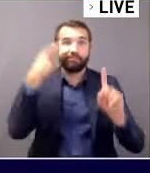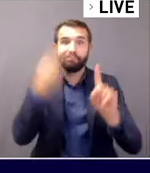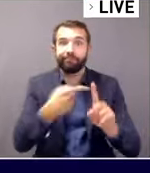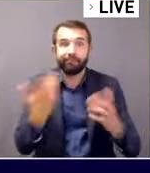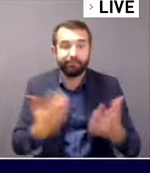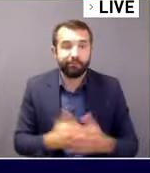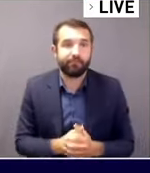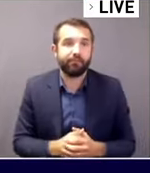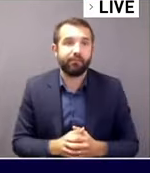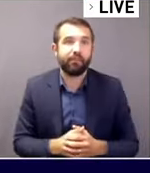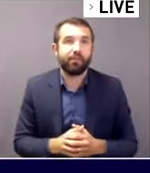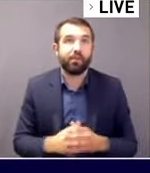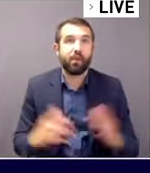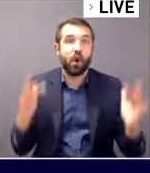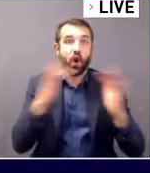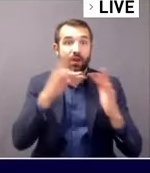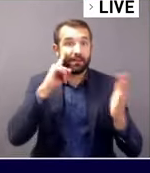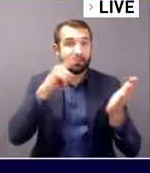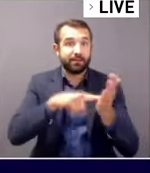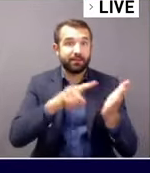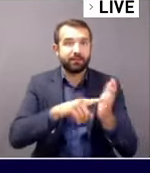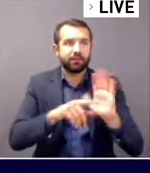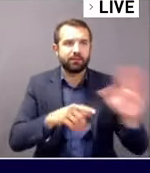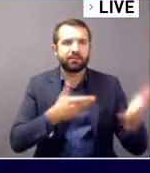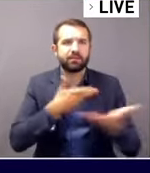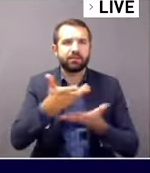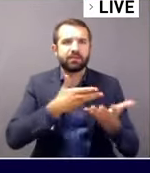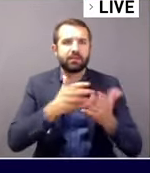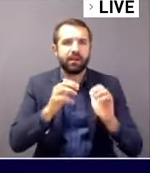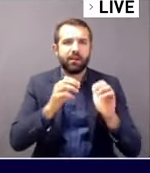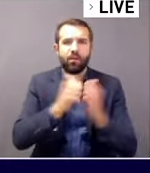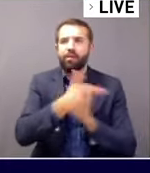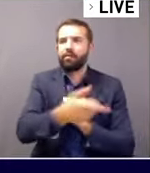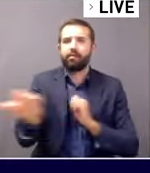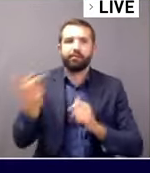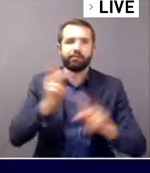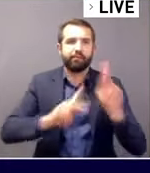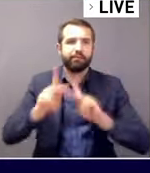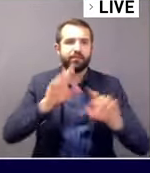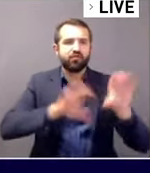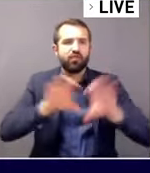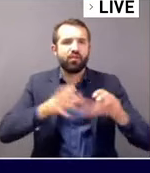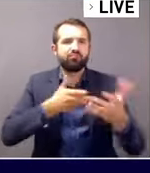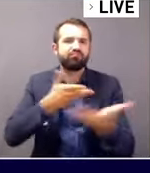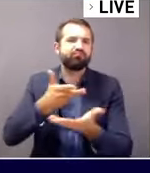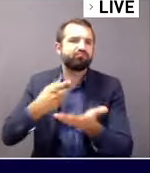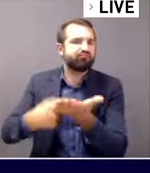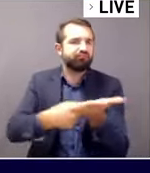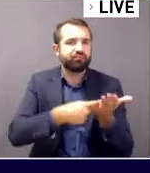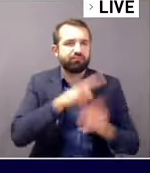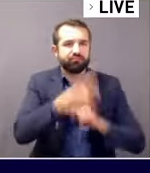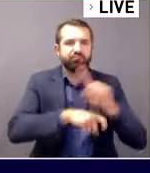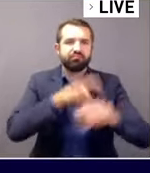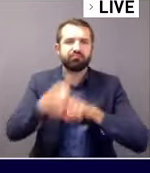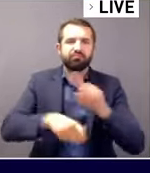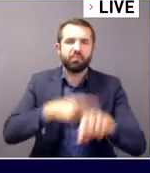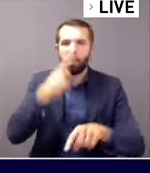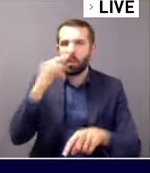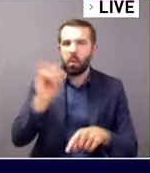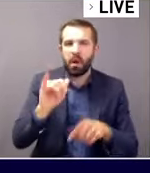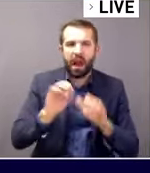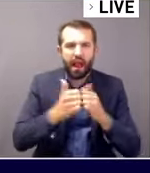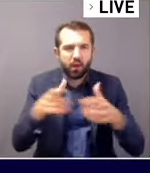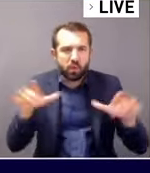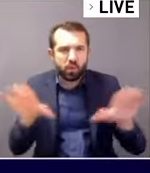put, contact tracing is just talking with folks. It's simply talking to people to see how they're